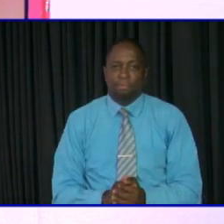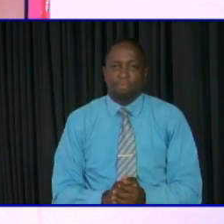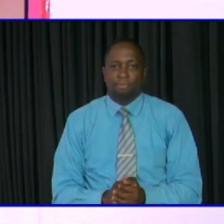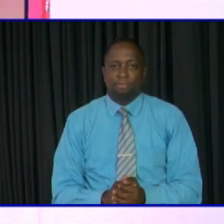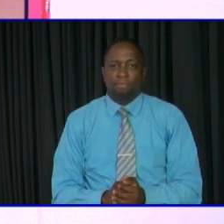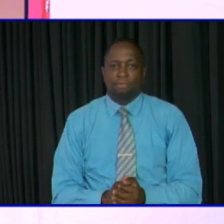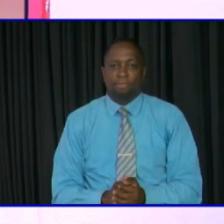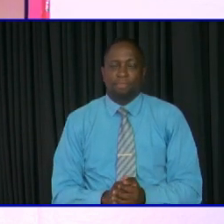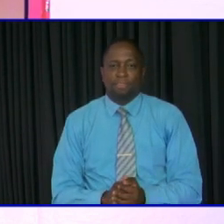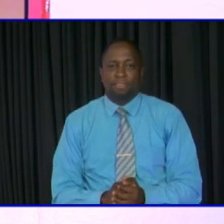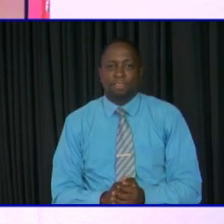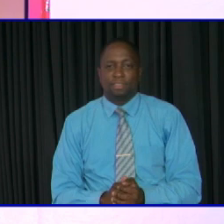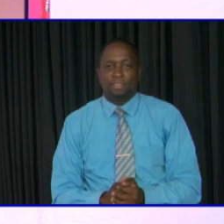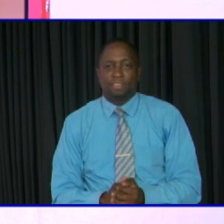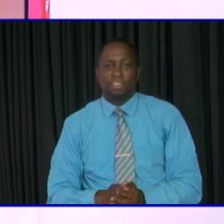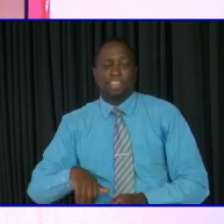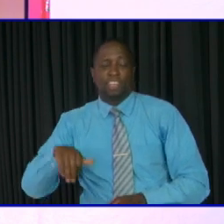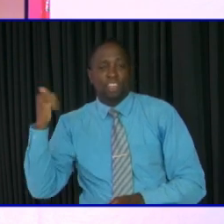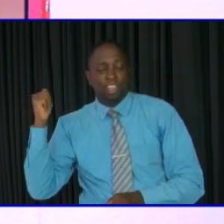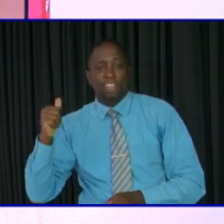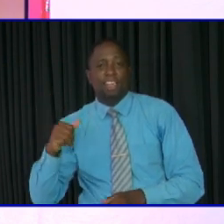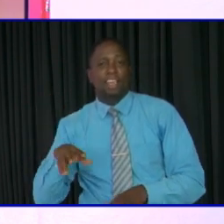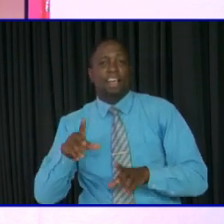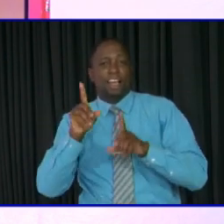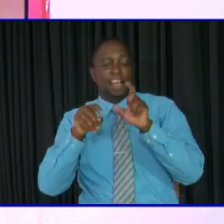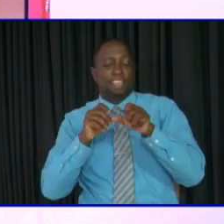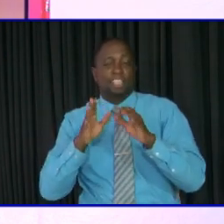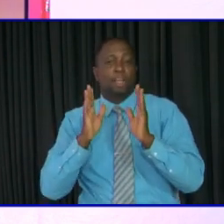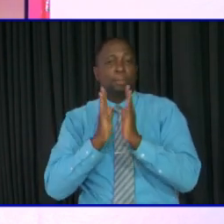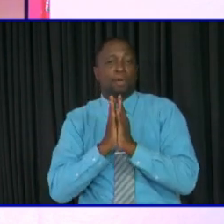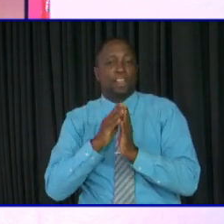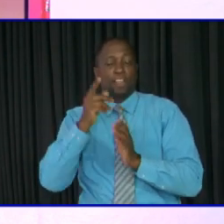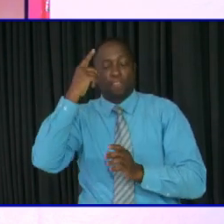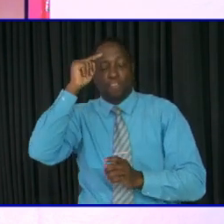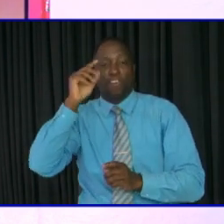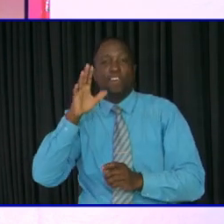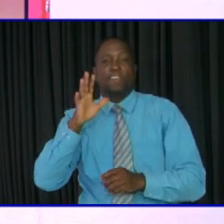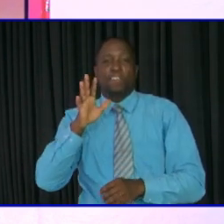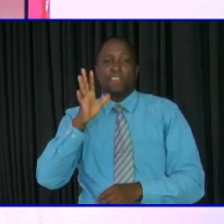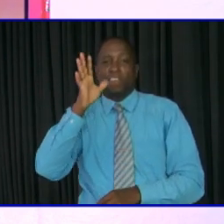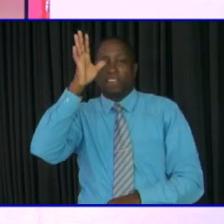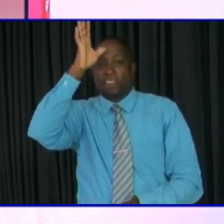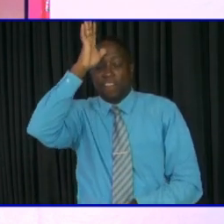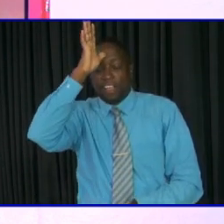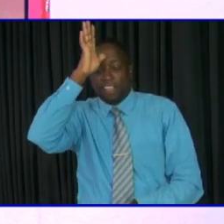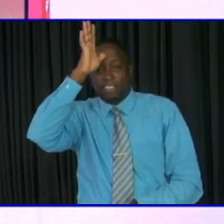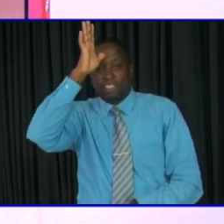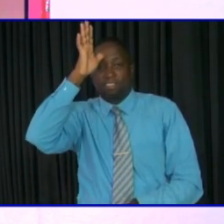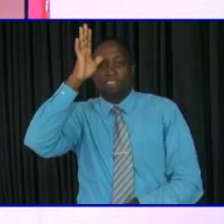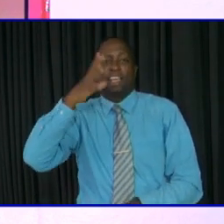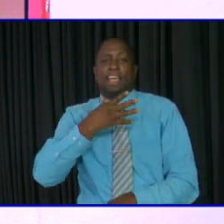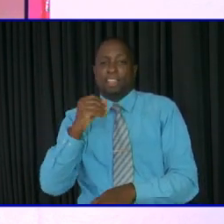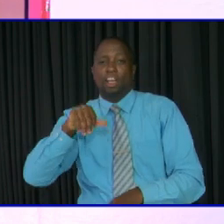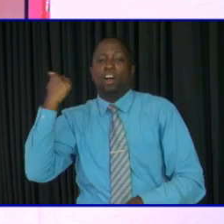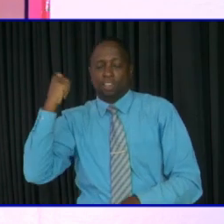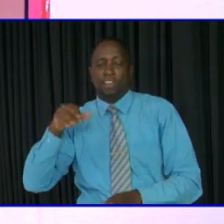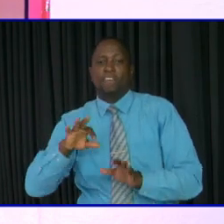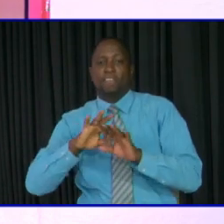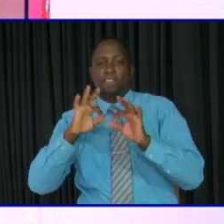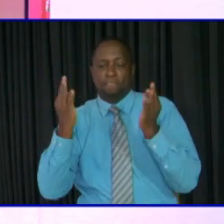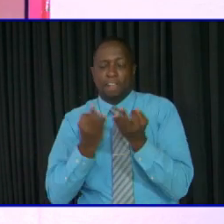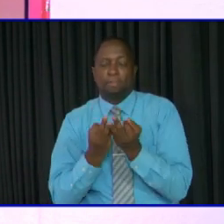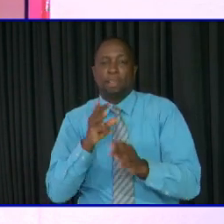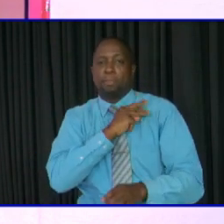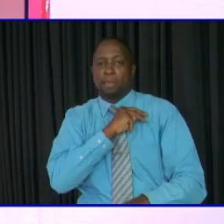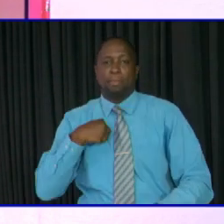Angela Taylor asks us to pray for her father, brother, her sons, her family, and the interest